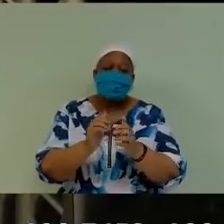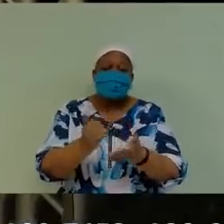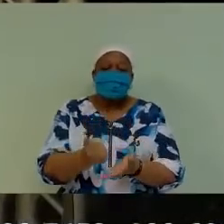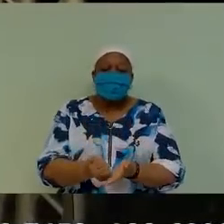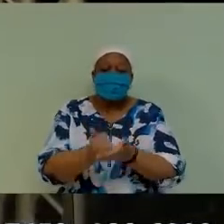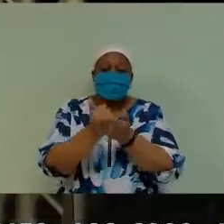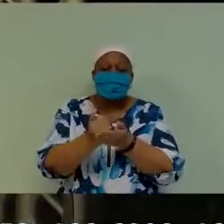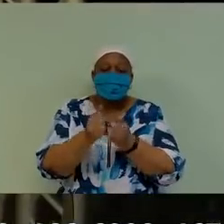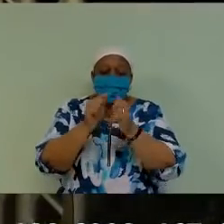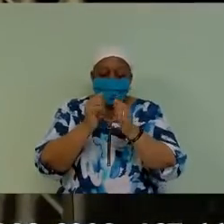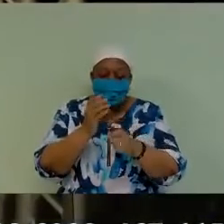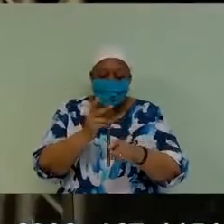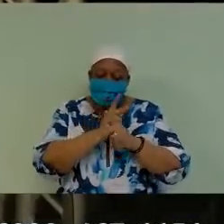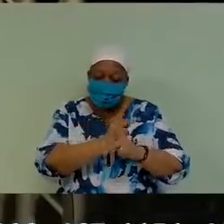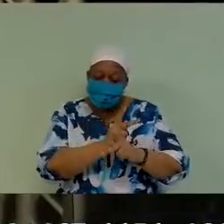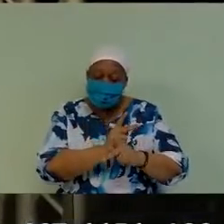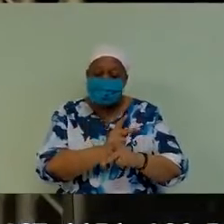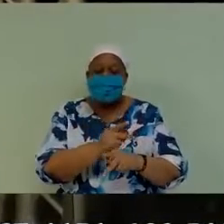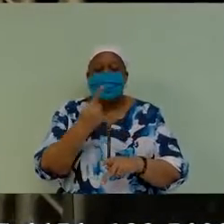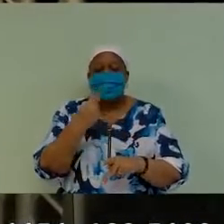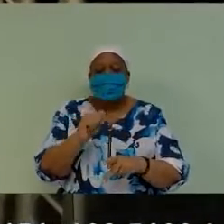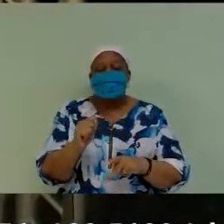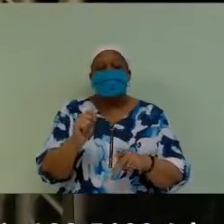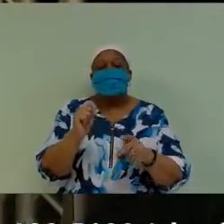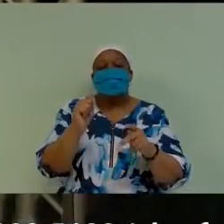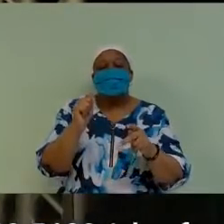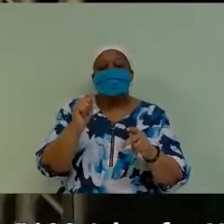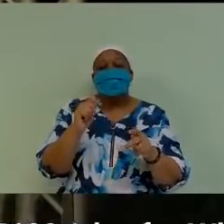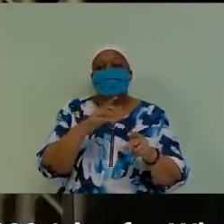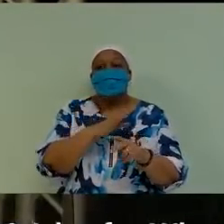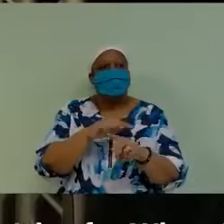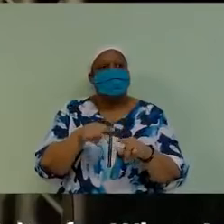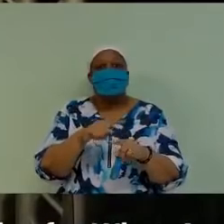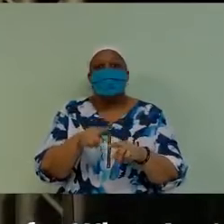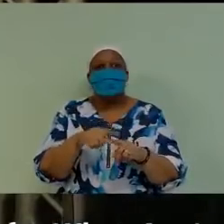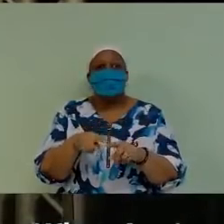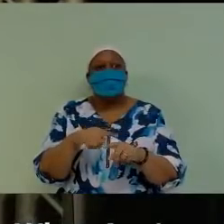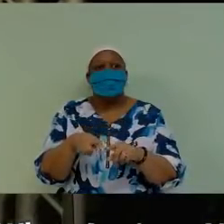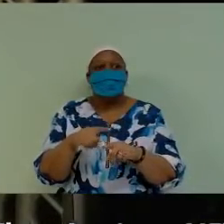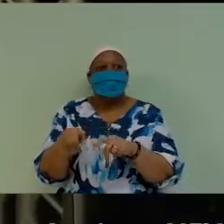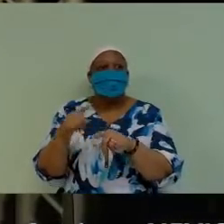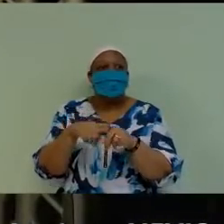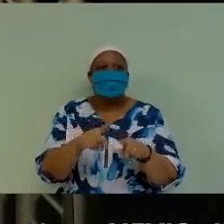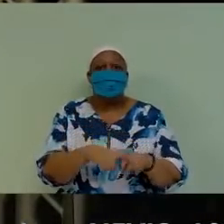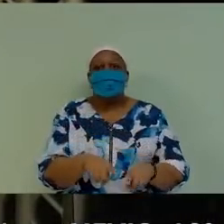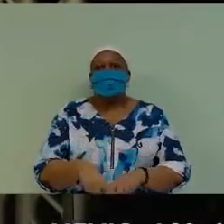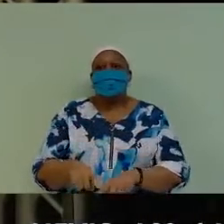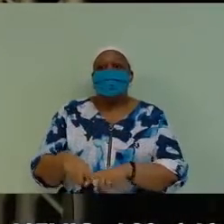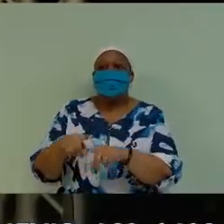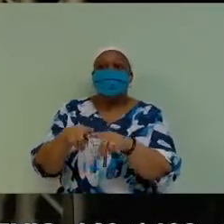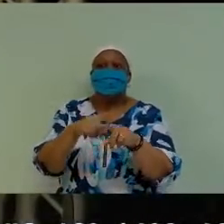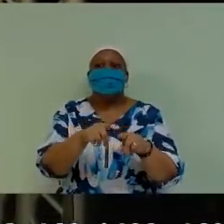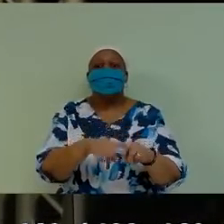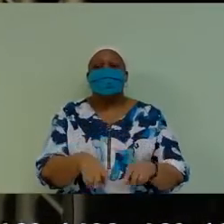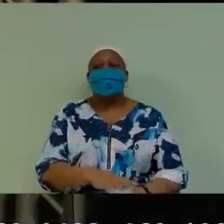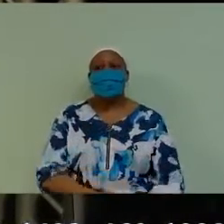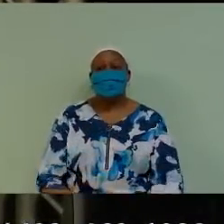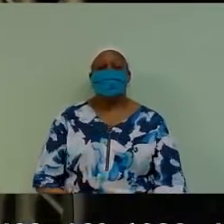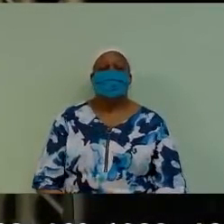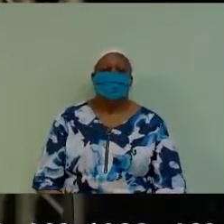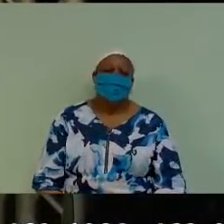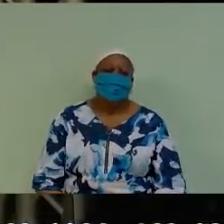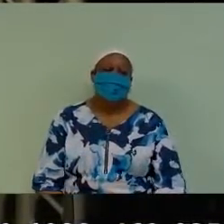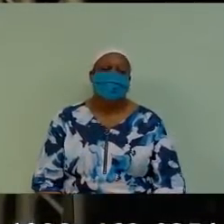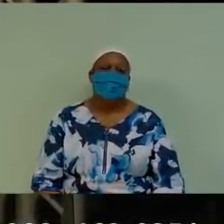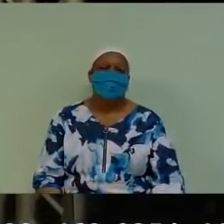this disease. We have anesthesiologists, radiologists, internal medical specialists, epidemiologists. As a matter